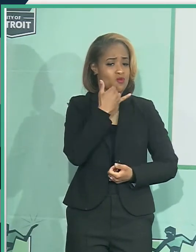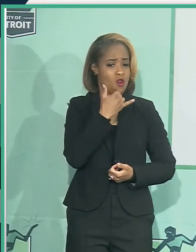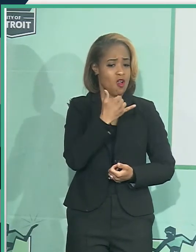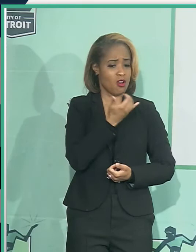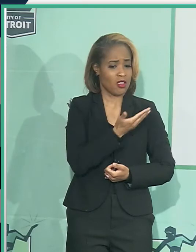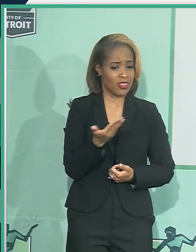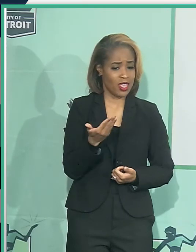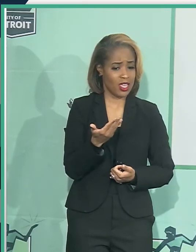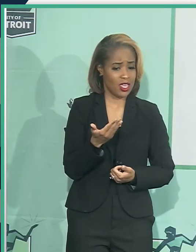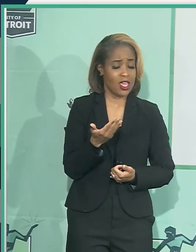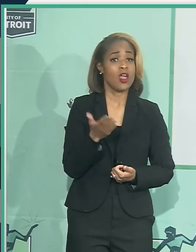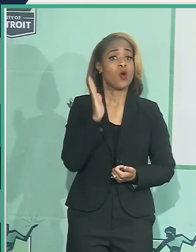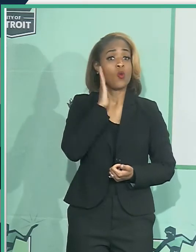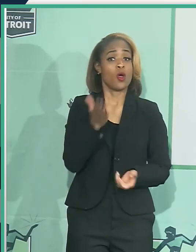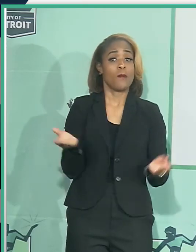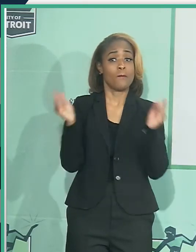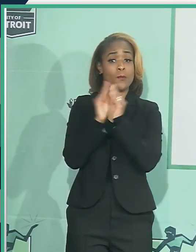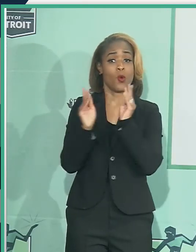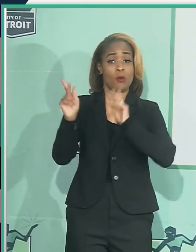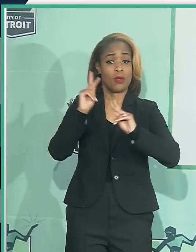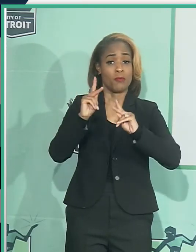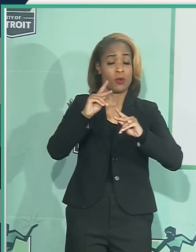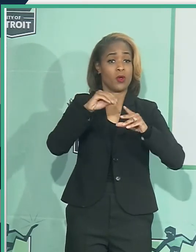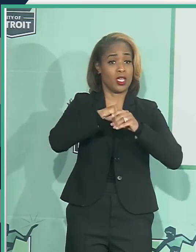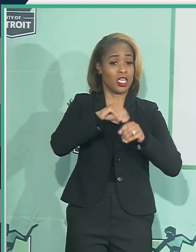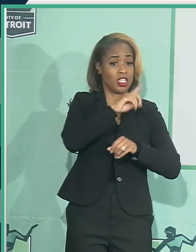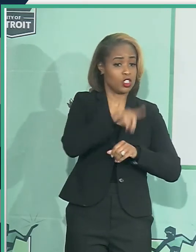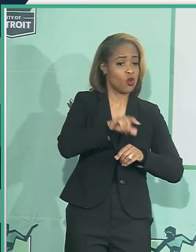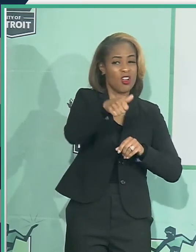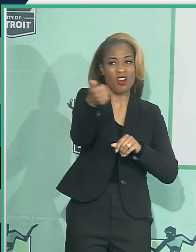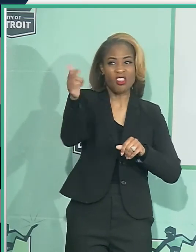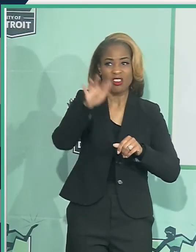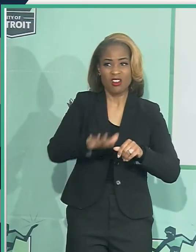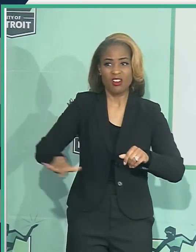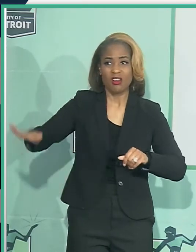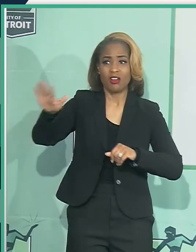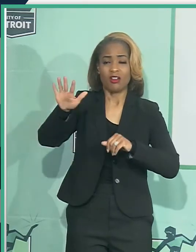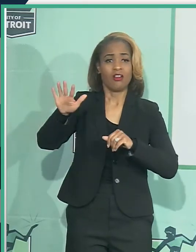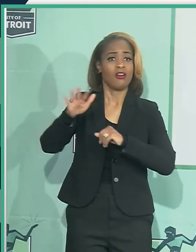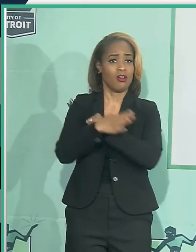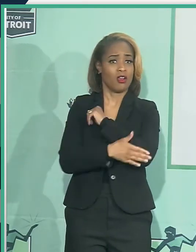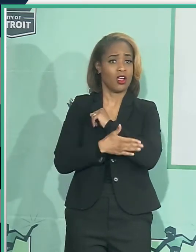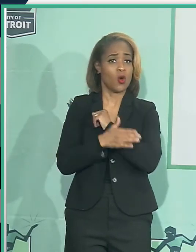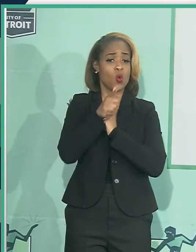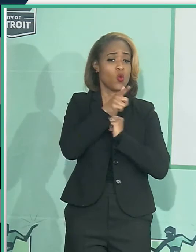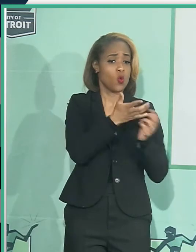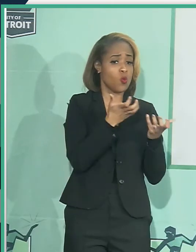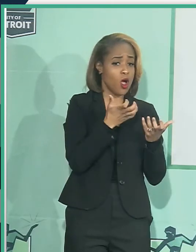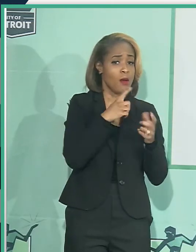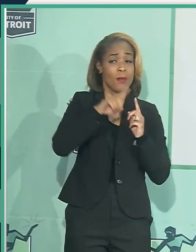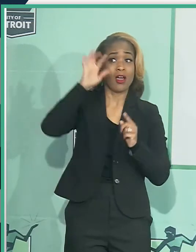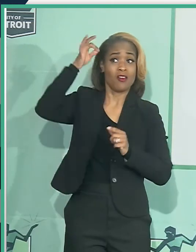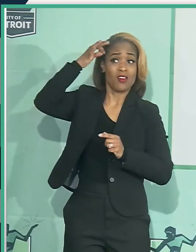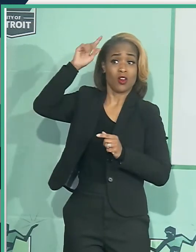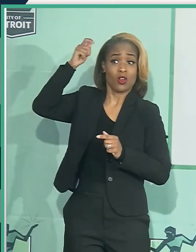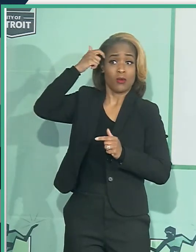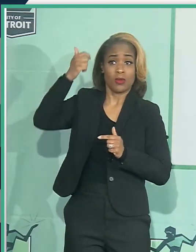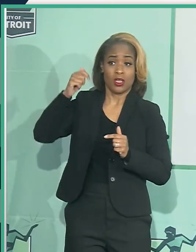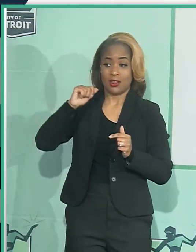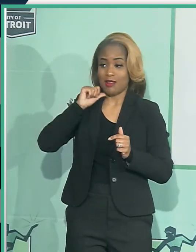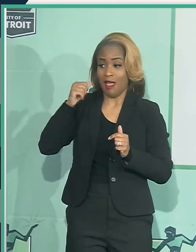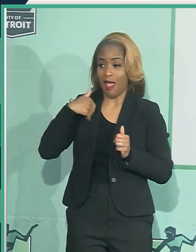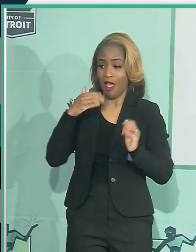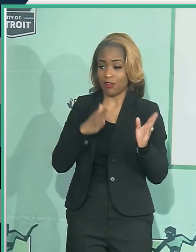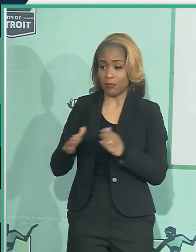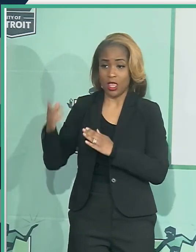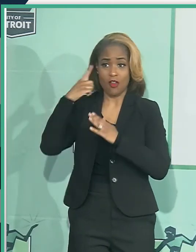going to be far more people in Detroit and in other places in the country who want vaccines, and the federal government has absolutely no distribution